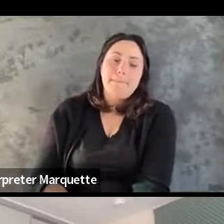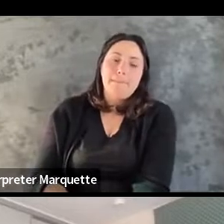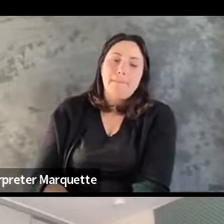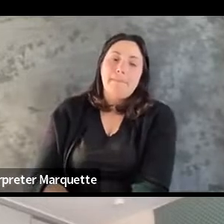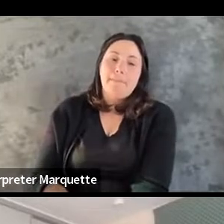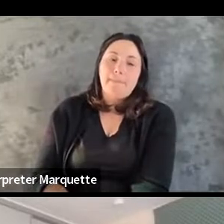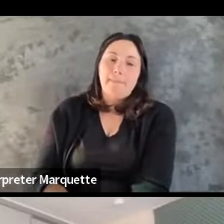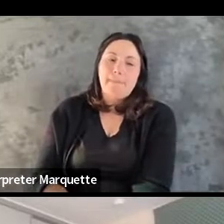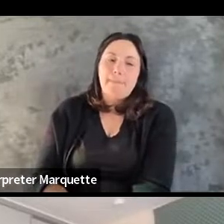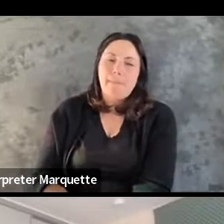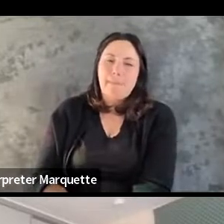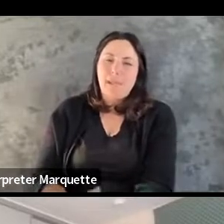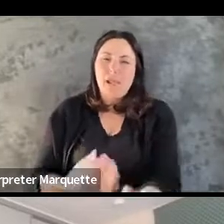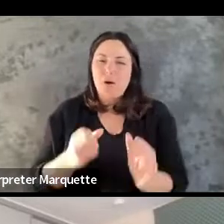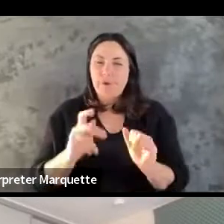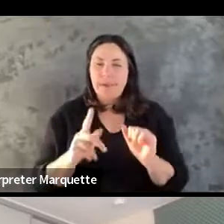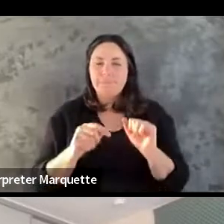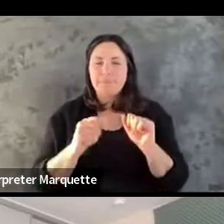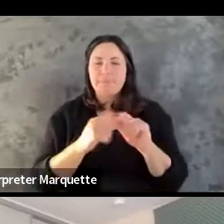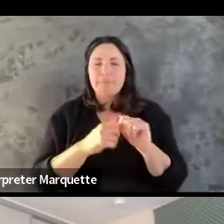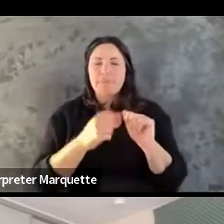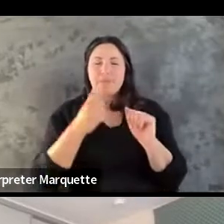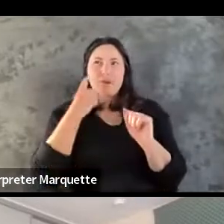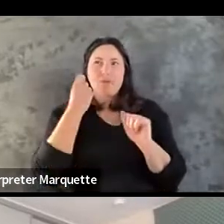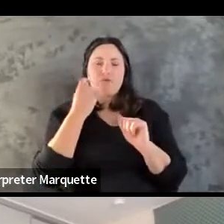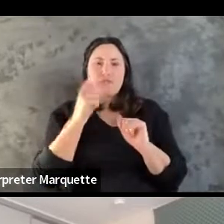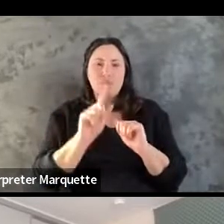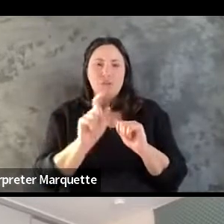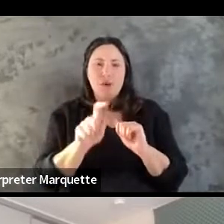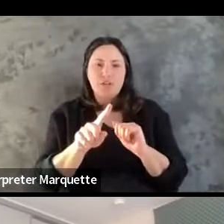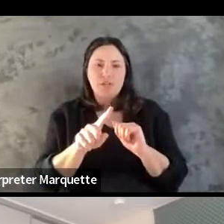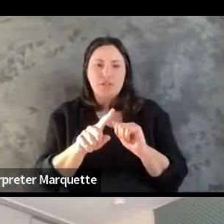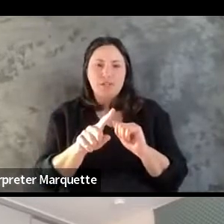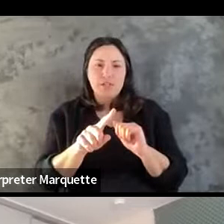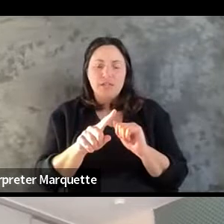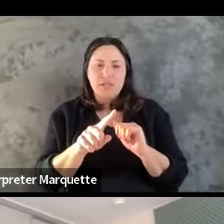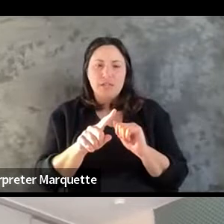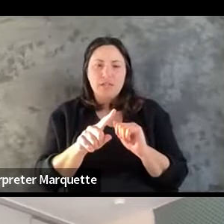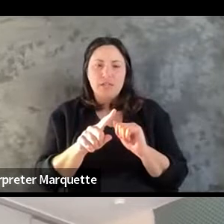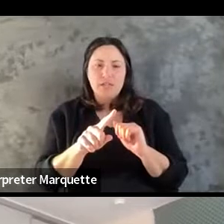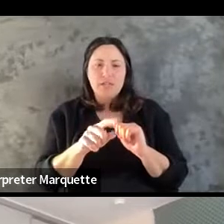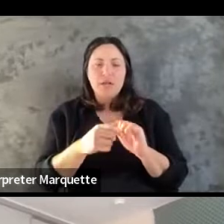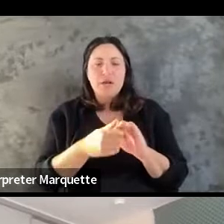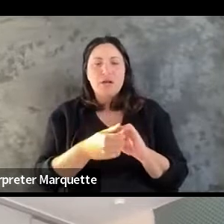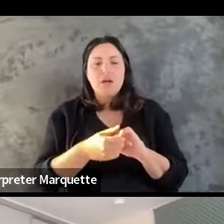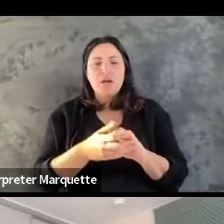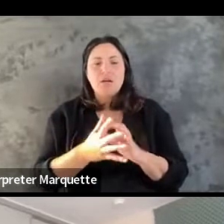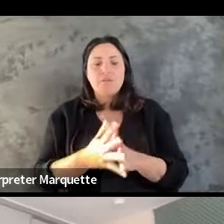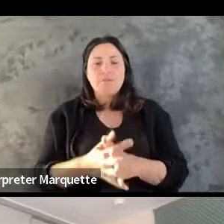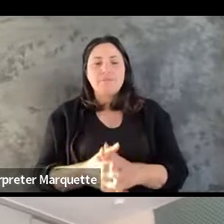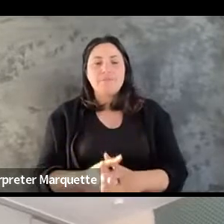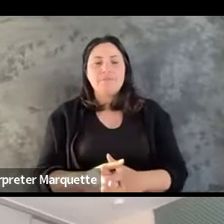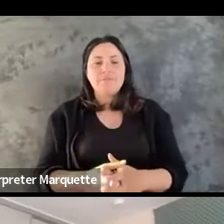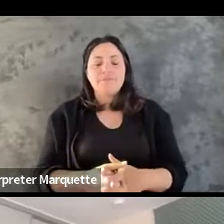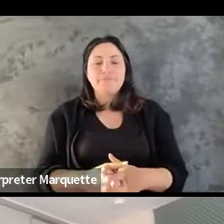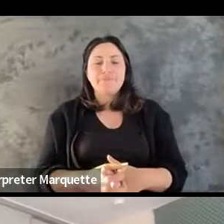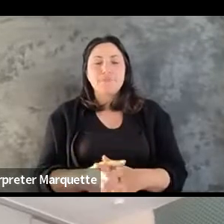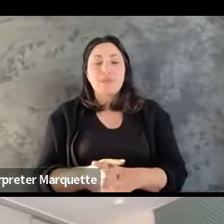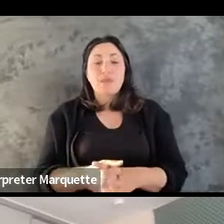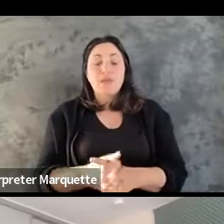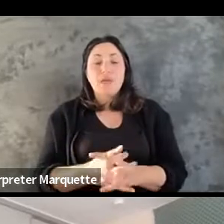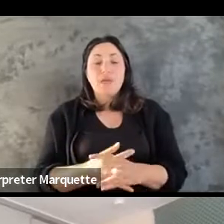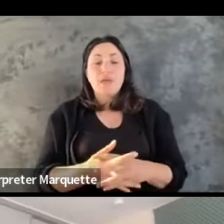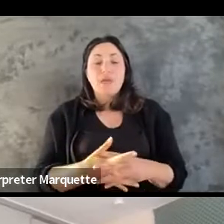Let me see if I can capture that. There was a number of different elements to that. In terms of the